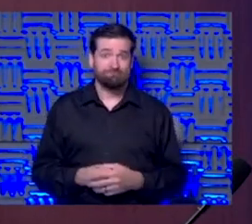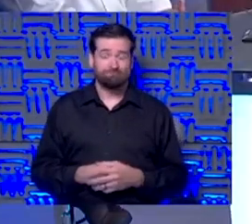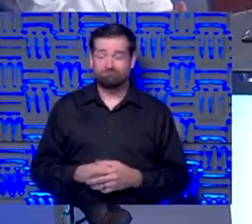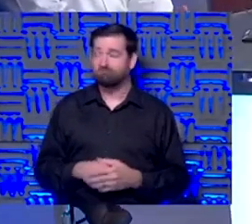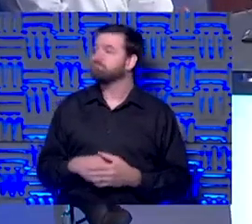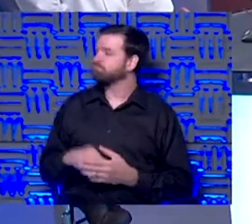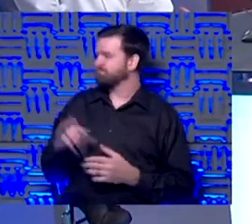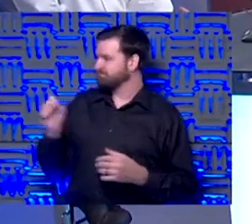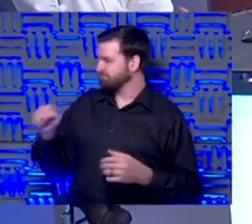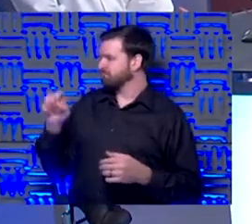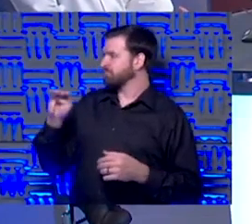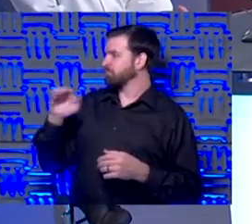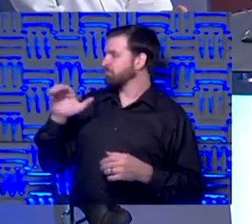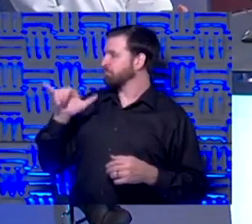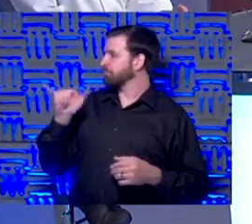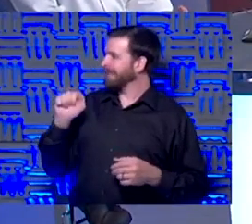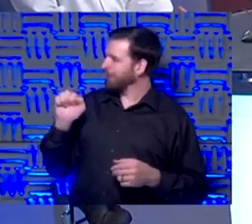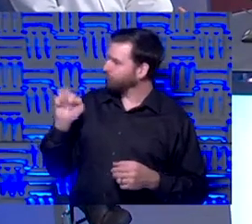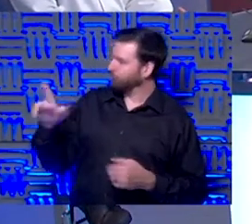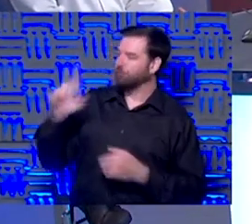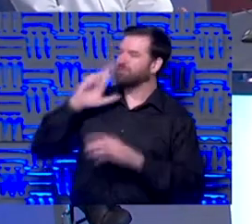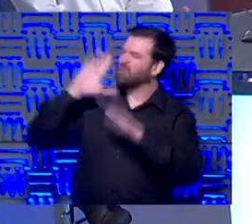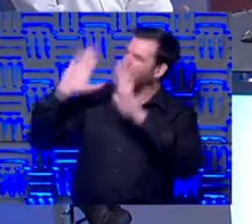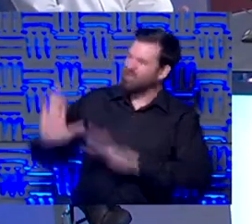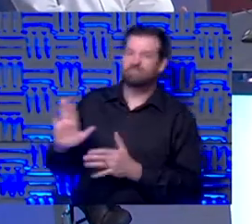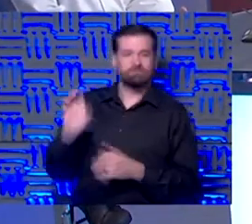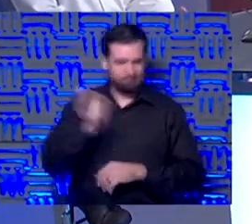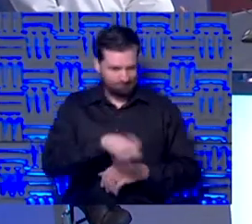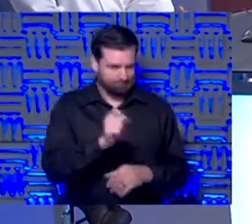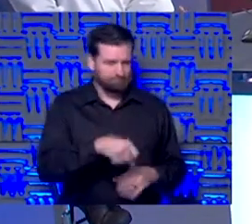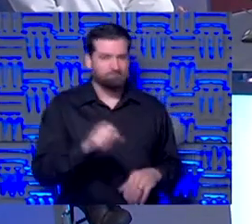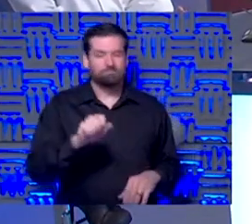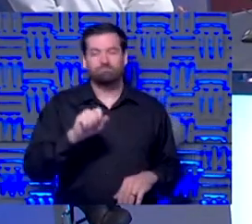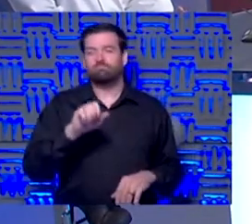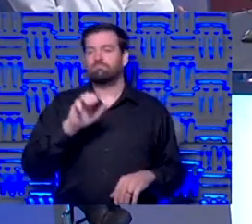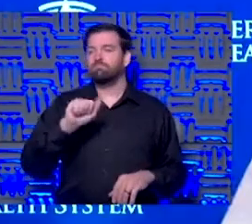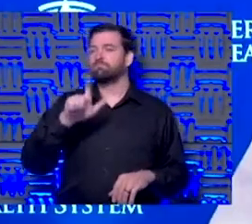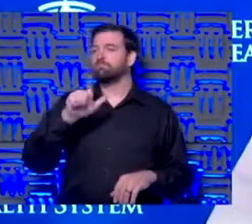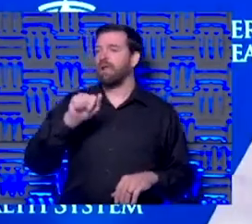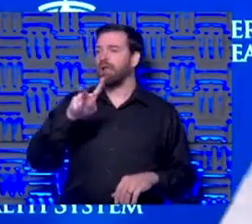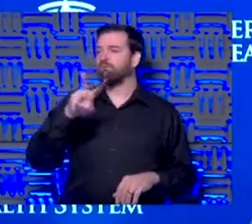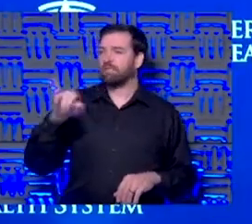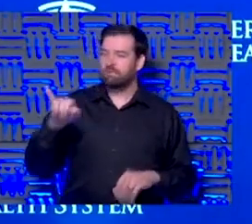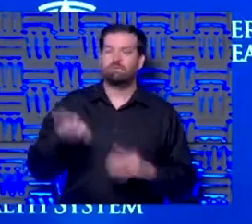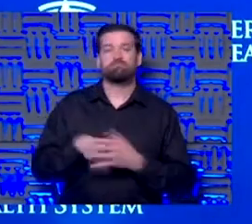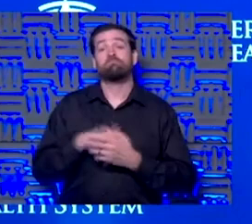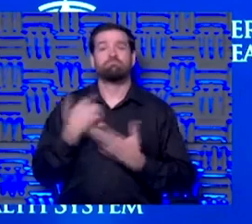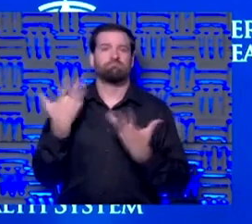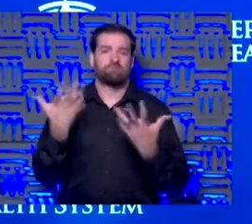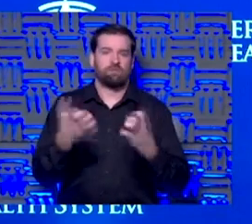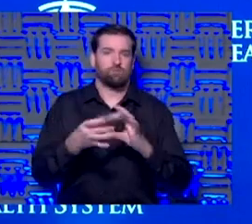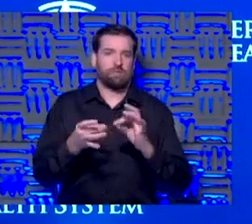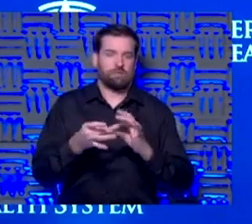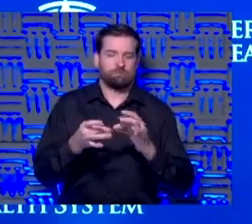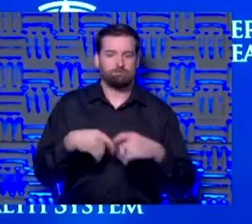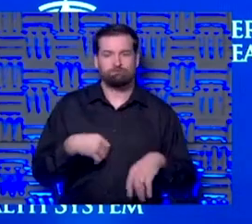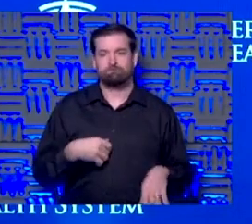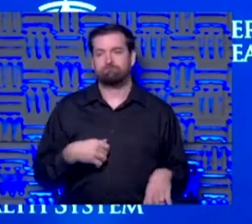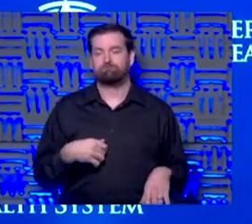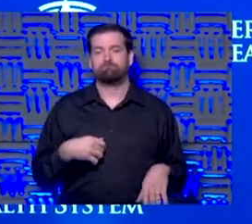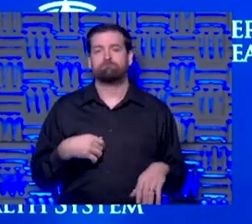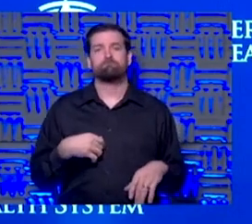know, the mayor has done a great job in working with you guys and Mayor Albee and everyone. And I just have to say, you know, one of the things